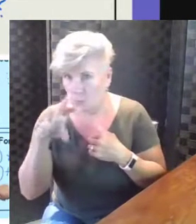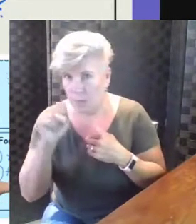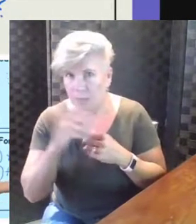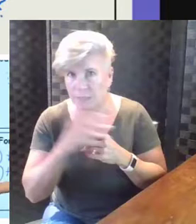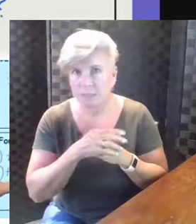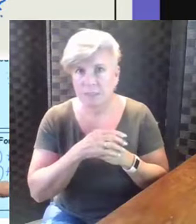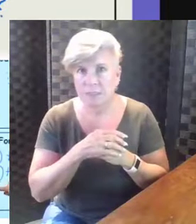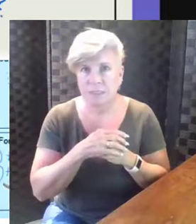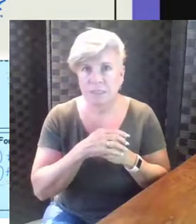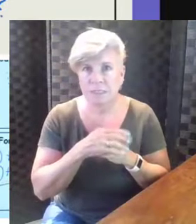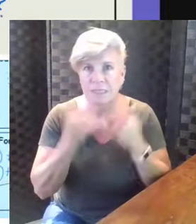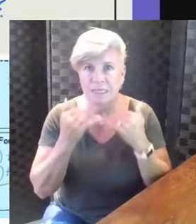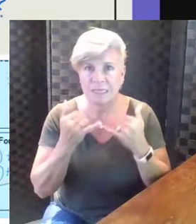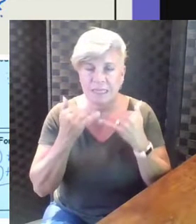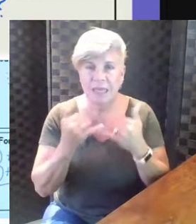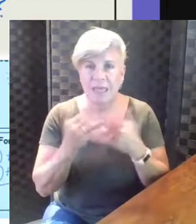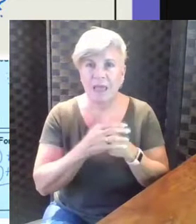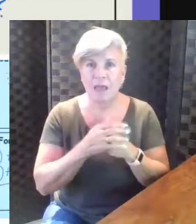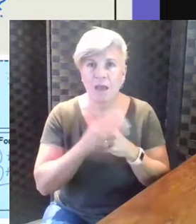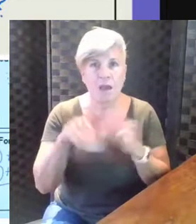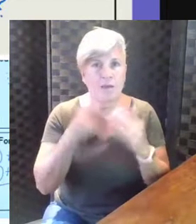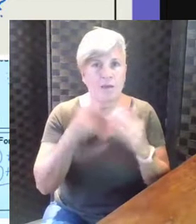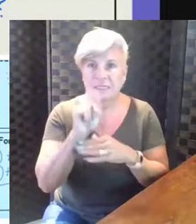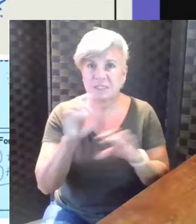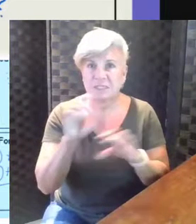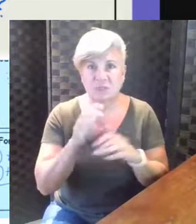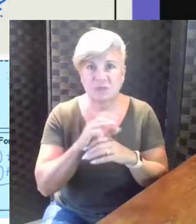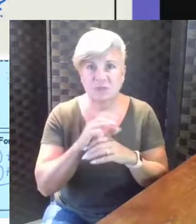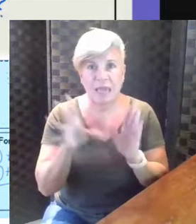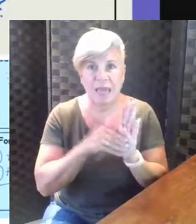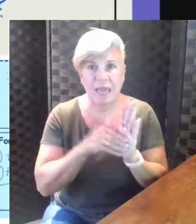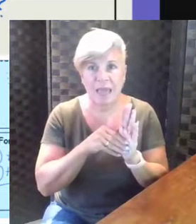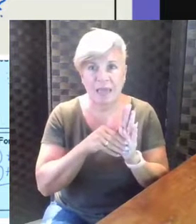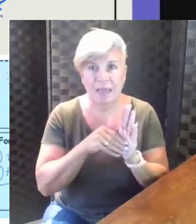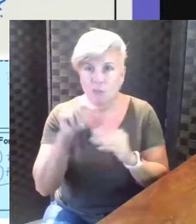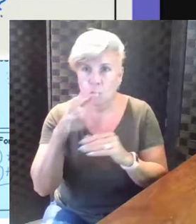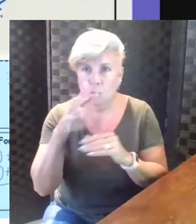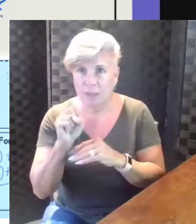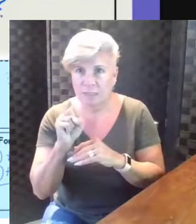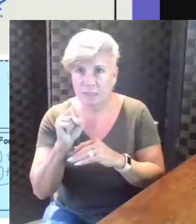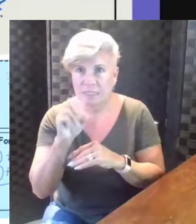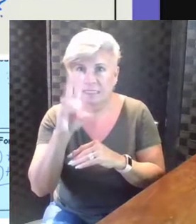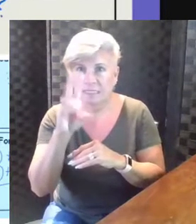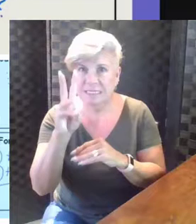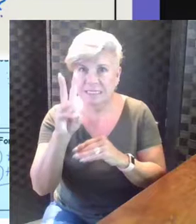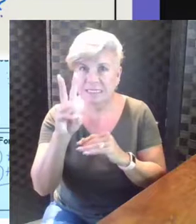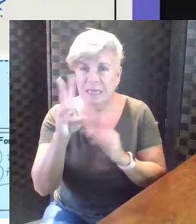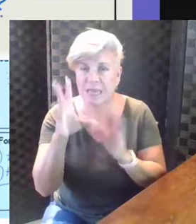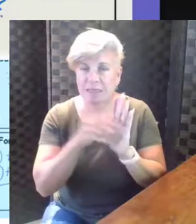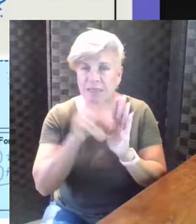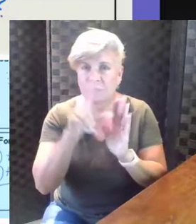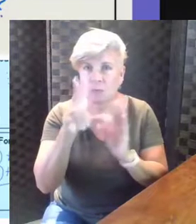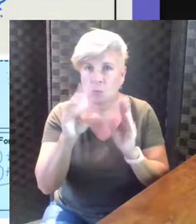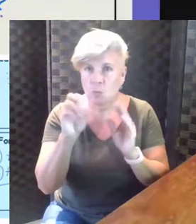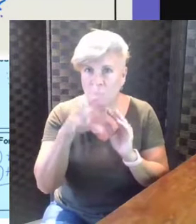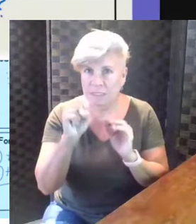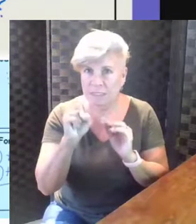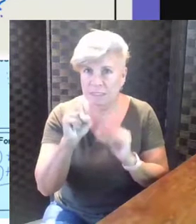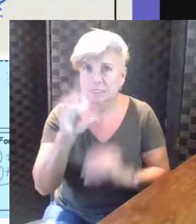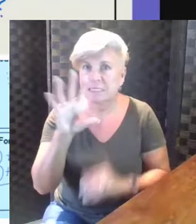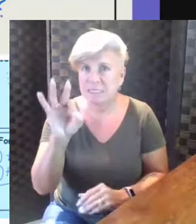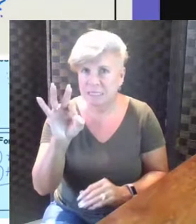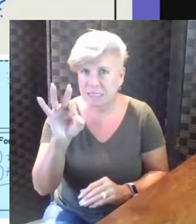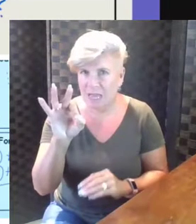1s. Now, all I need to do is add the 1s that we have. So we have 6 1s plus 3